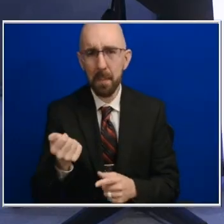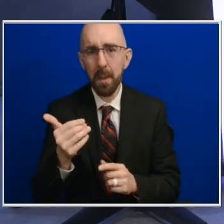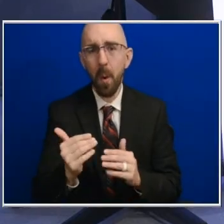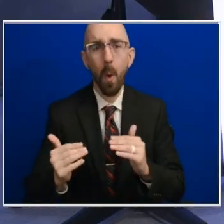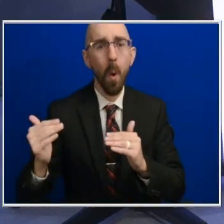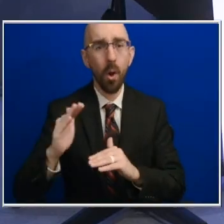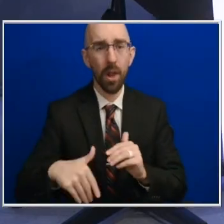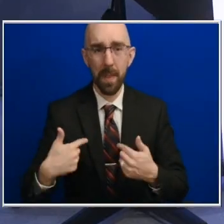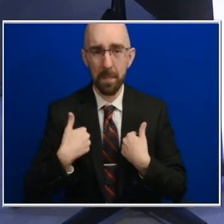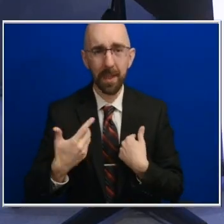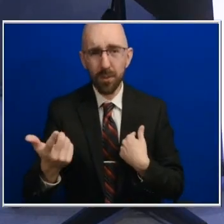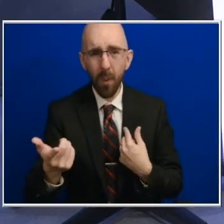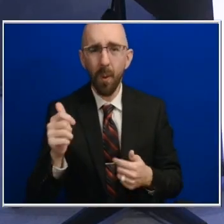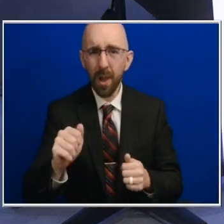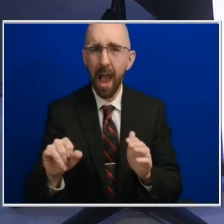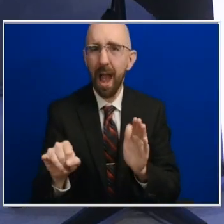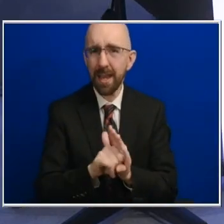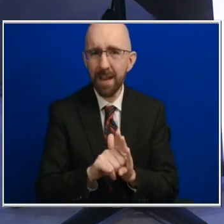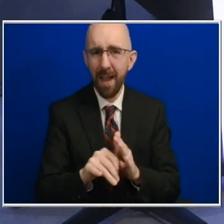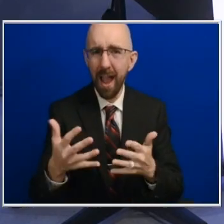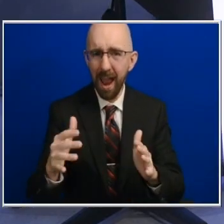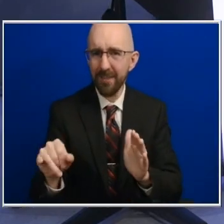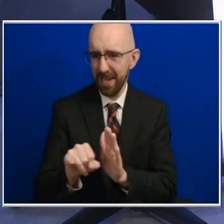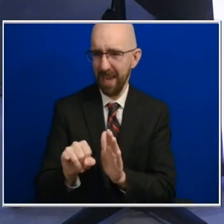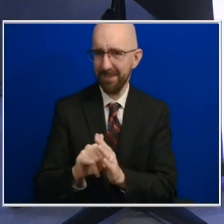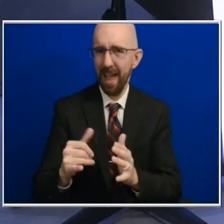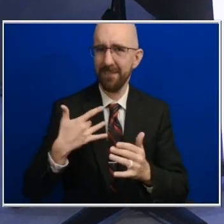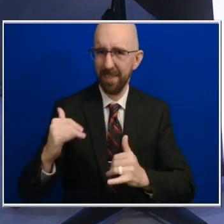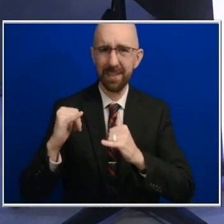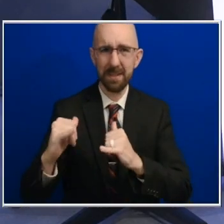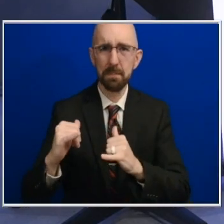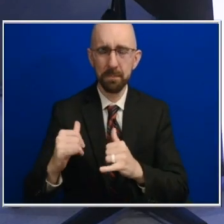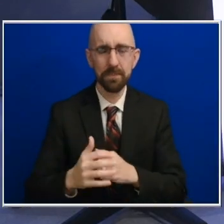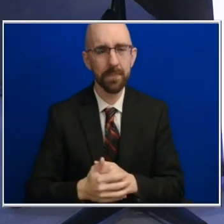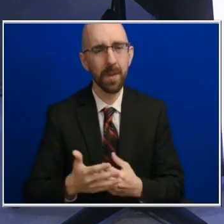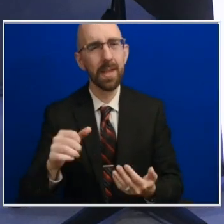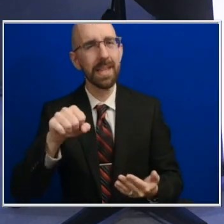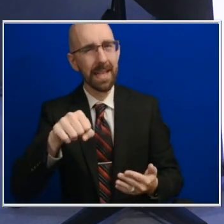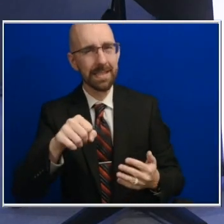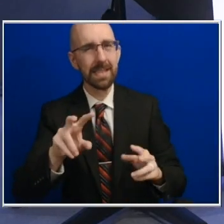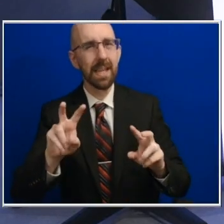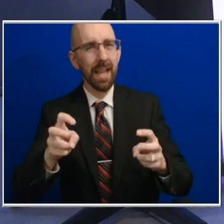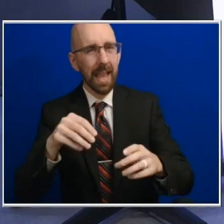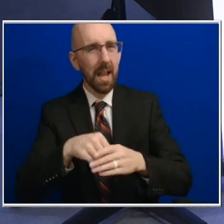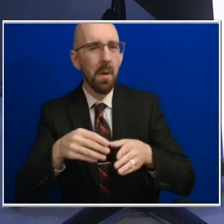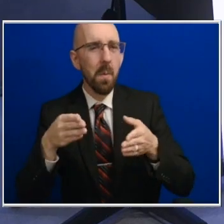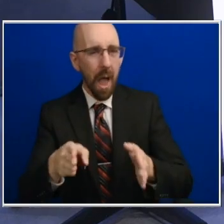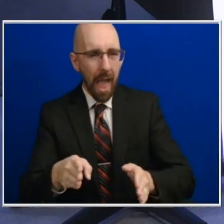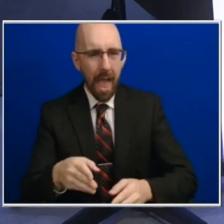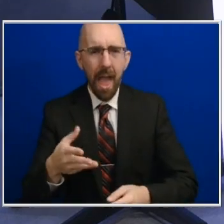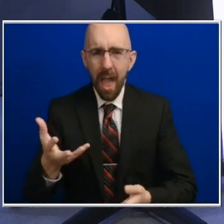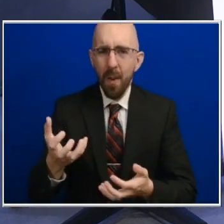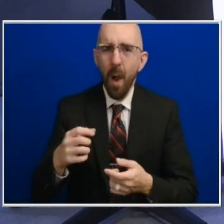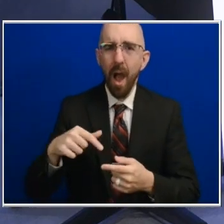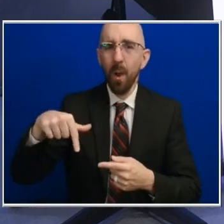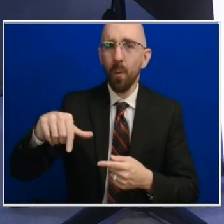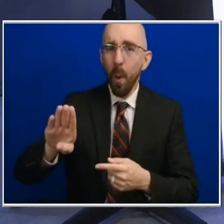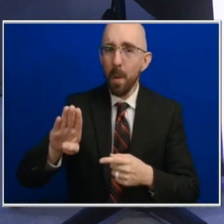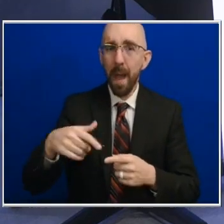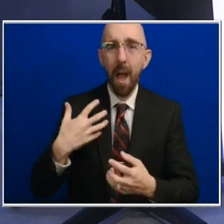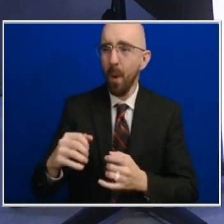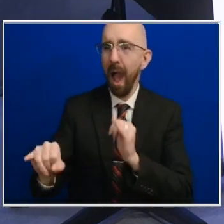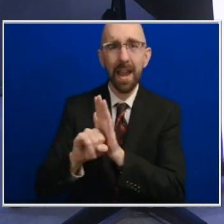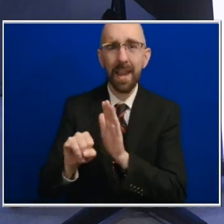okay. Did you identify with this? Well, yes, to a degree. I wanted to identify with being a quarterback, but that never happened. But this